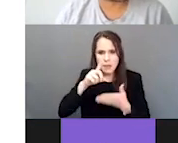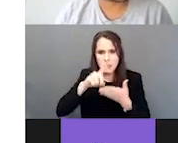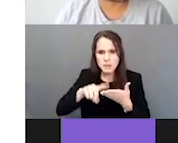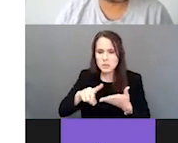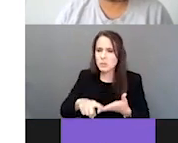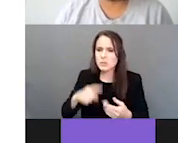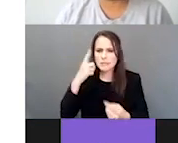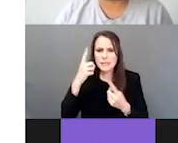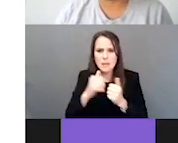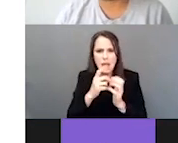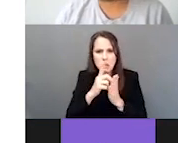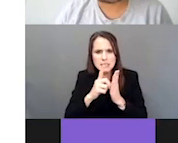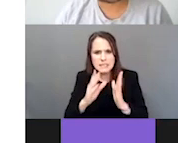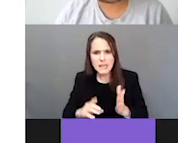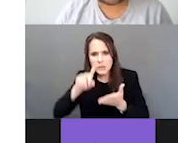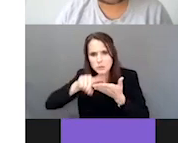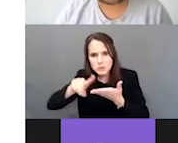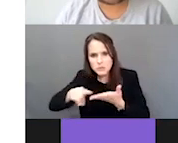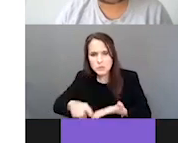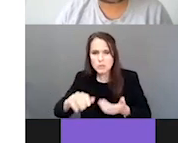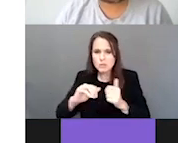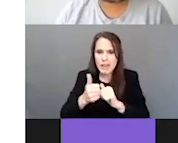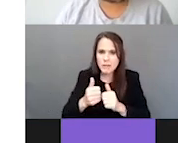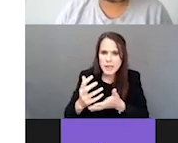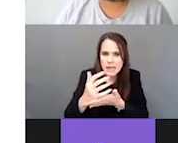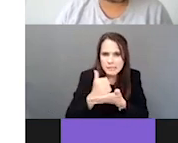do research and how they construct knowledge about the world.